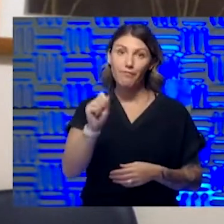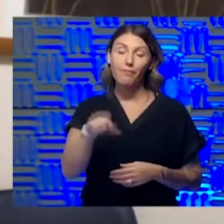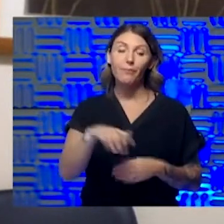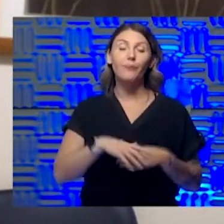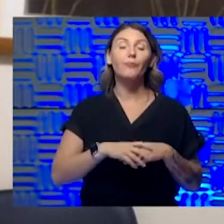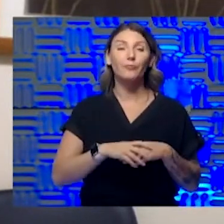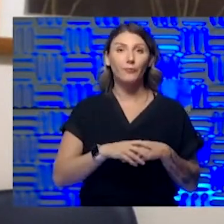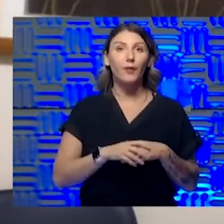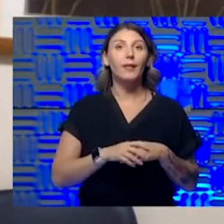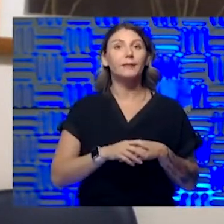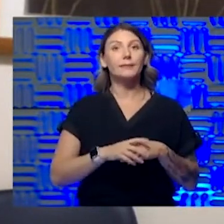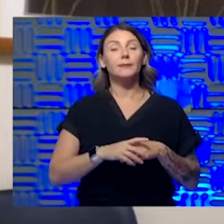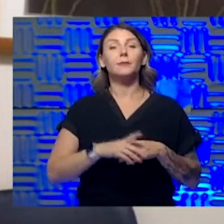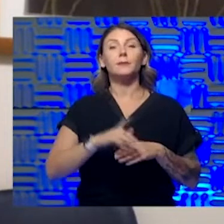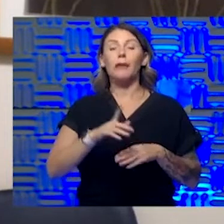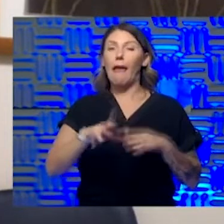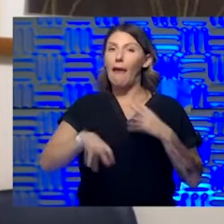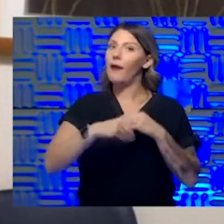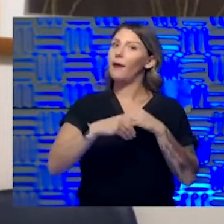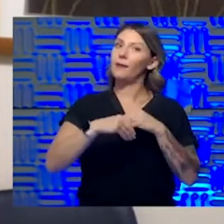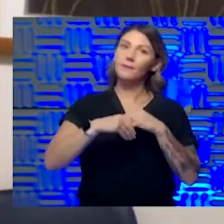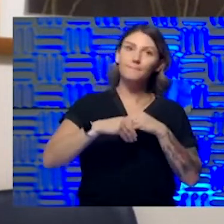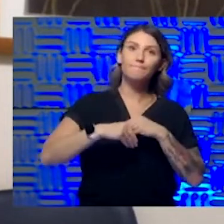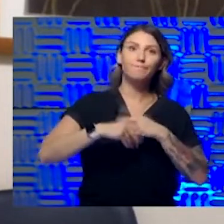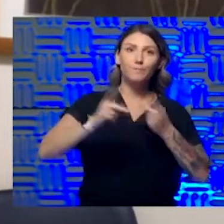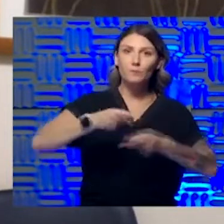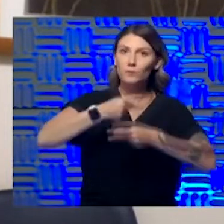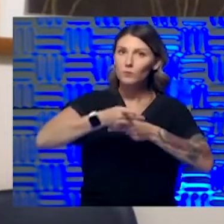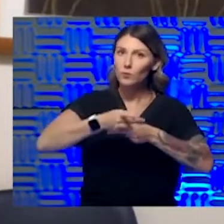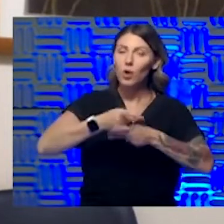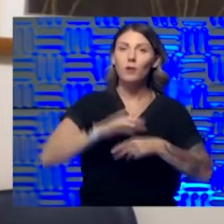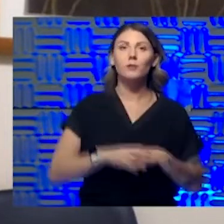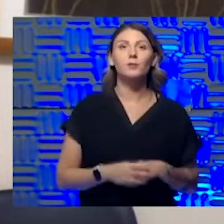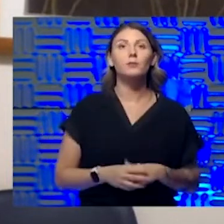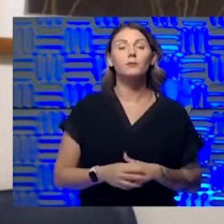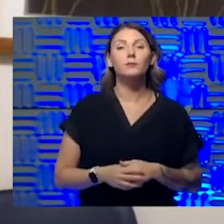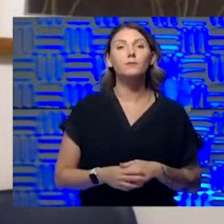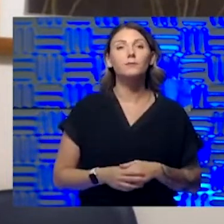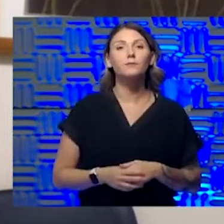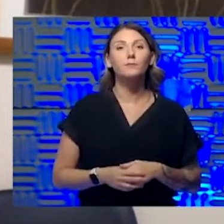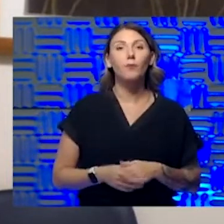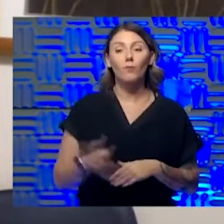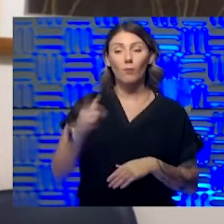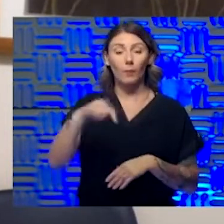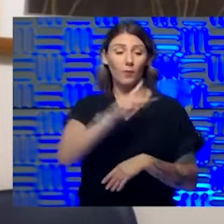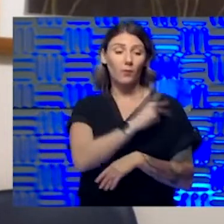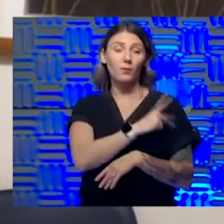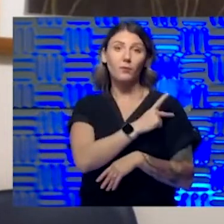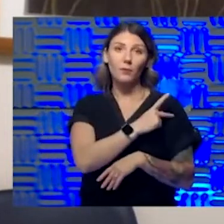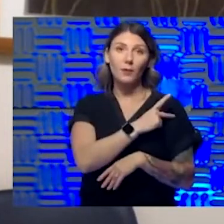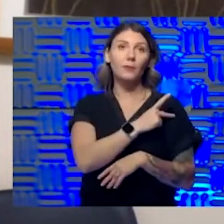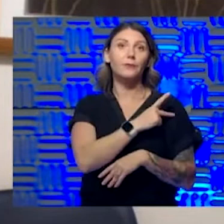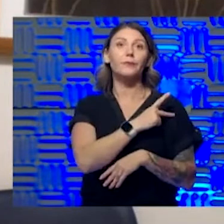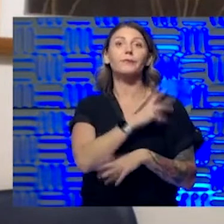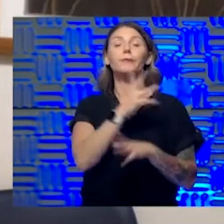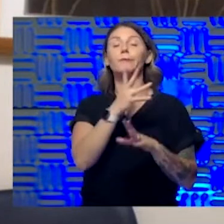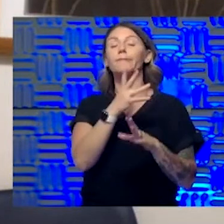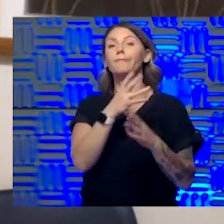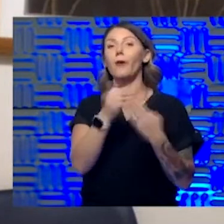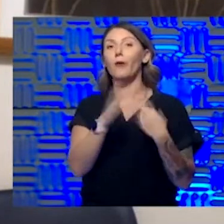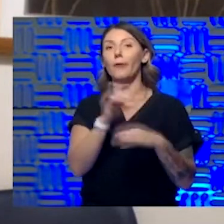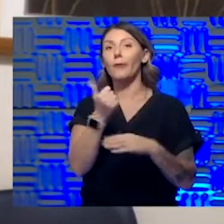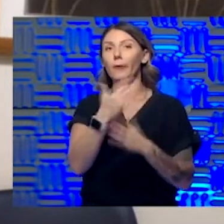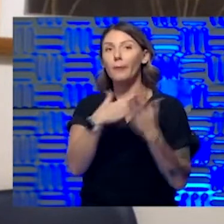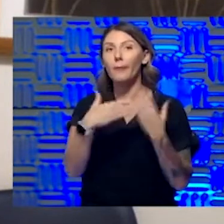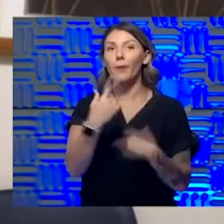extra precautions. You know, those are patients that, despite the phase 1 that we're in of getting back